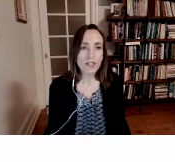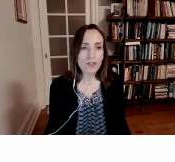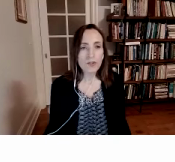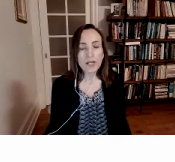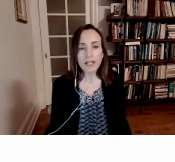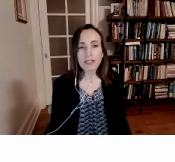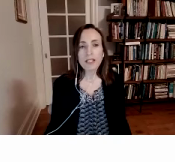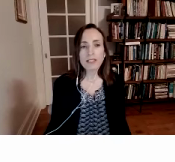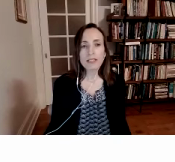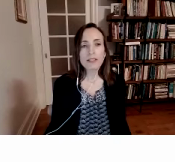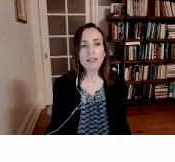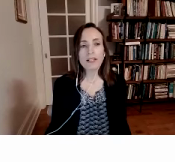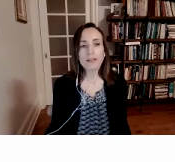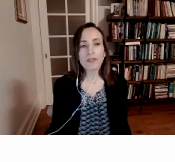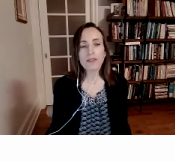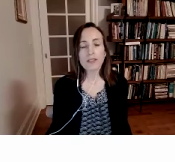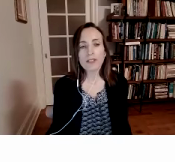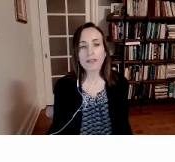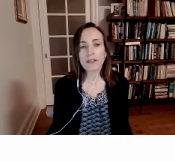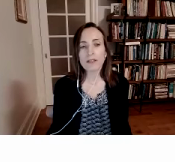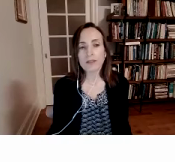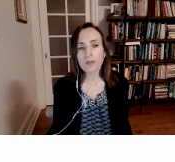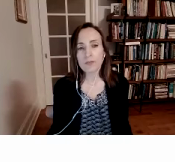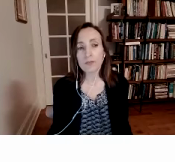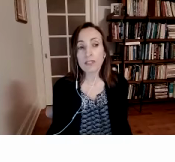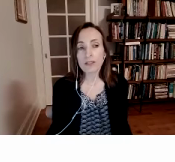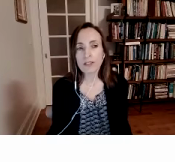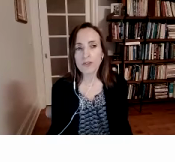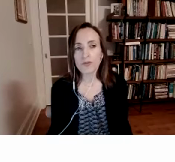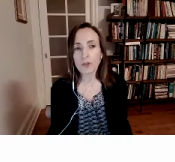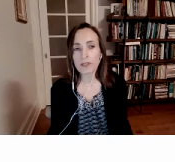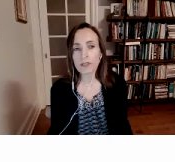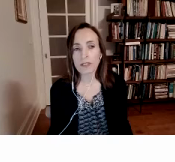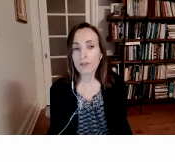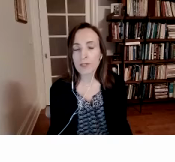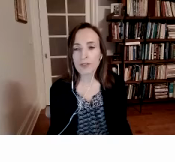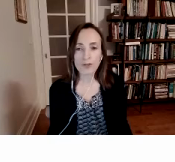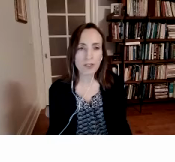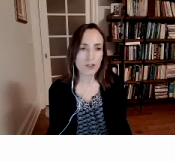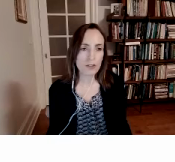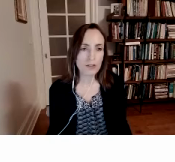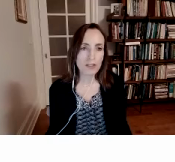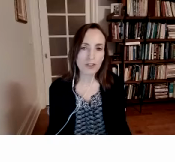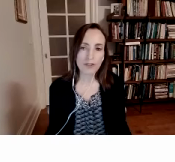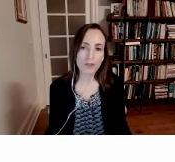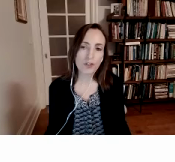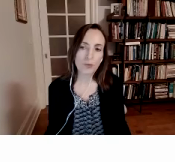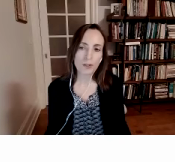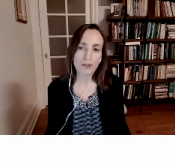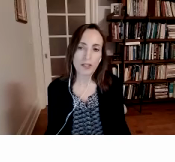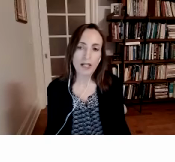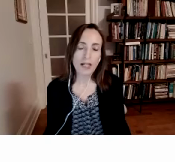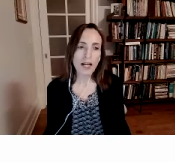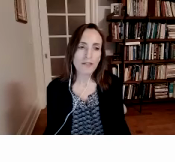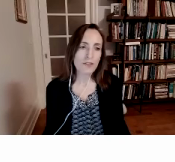So we also annotated the materials for their information structure condition for each